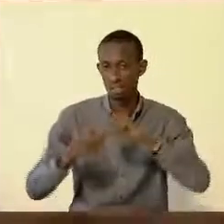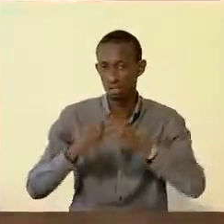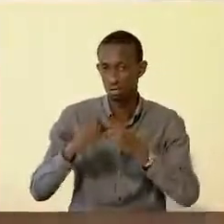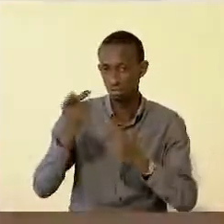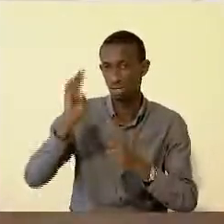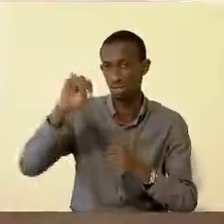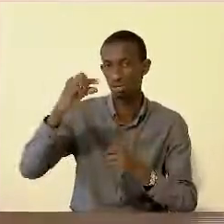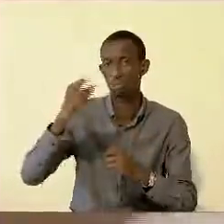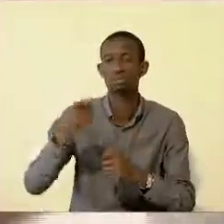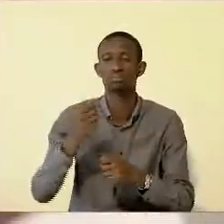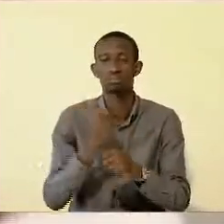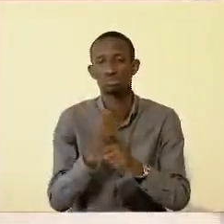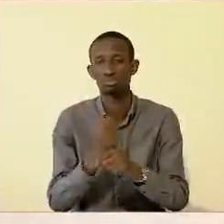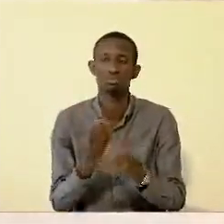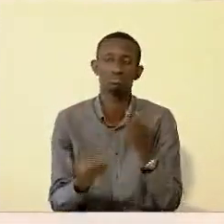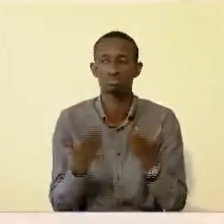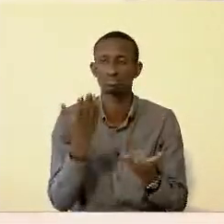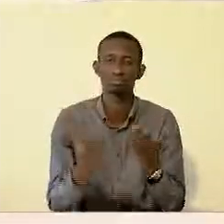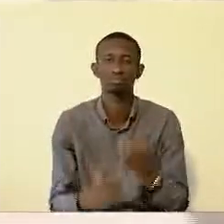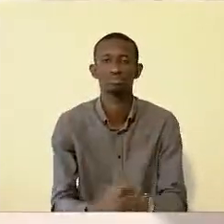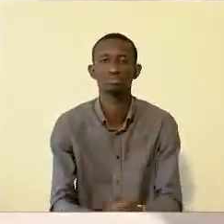make a comparison.